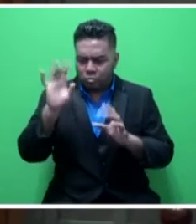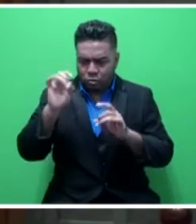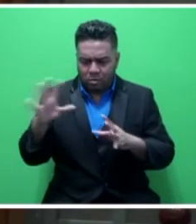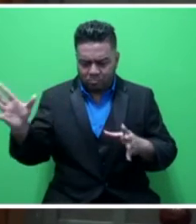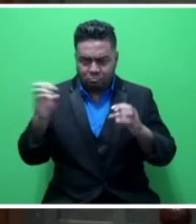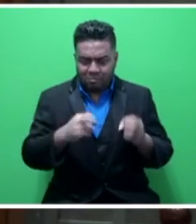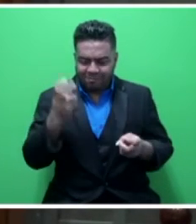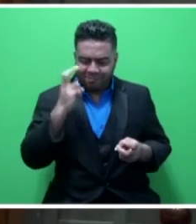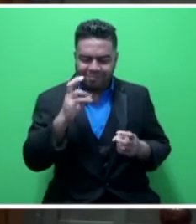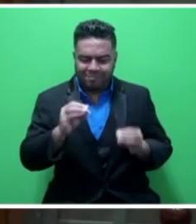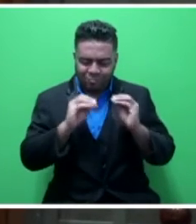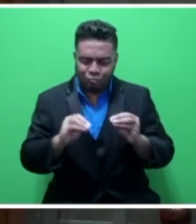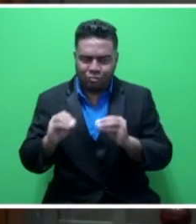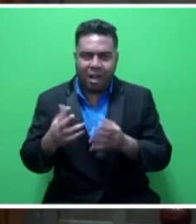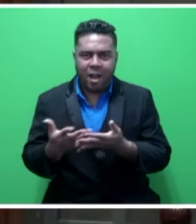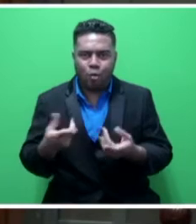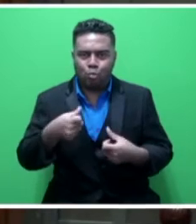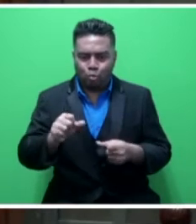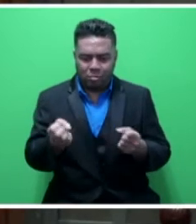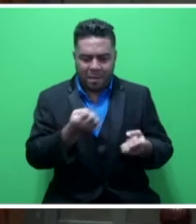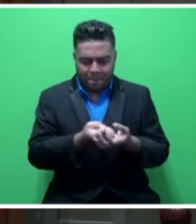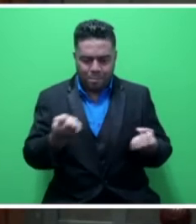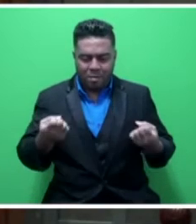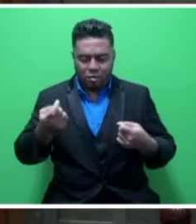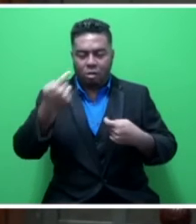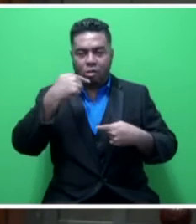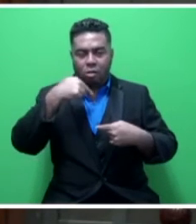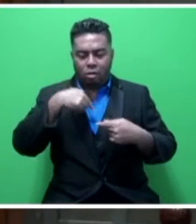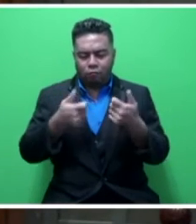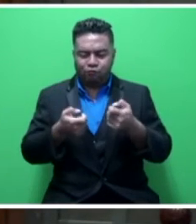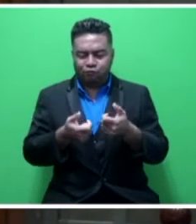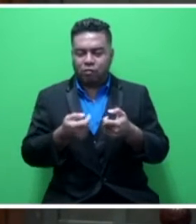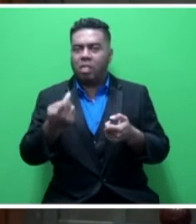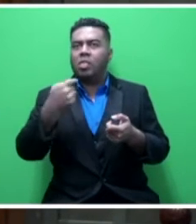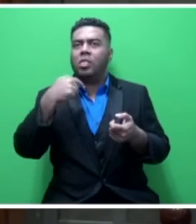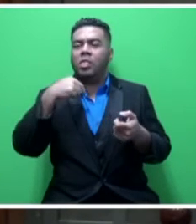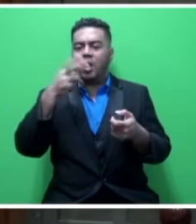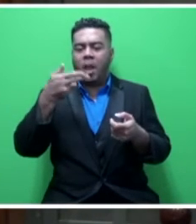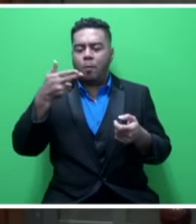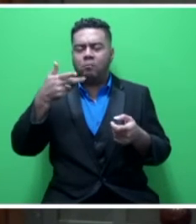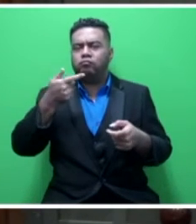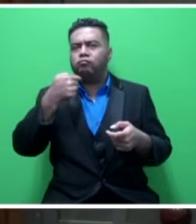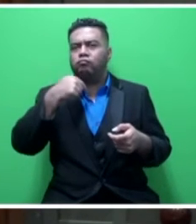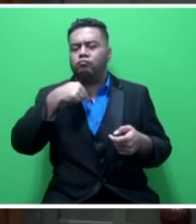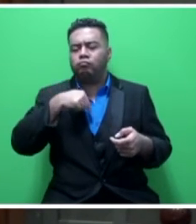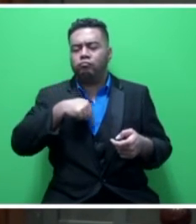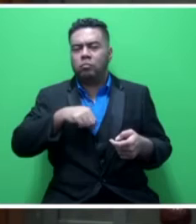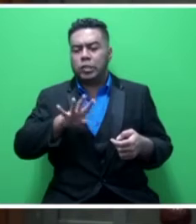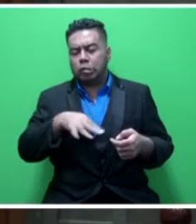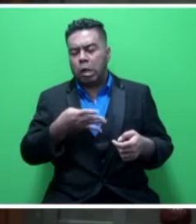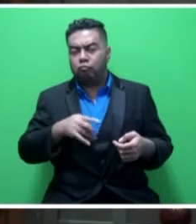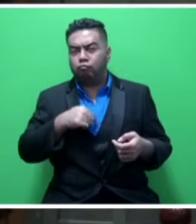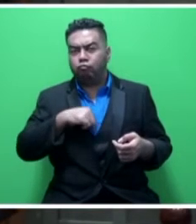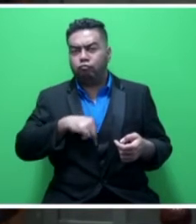the support has come from. Honourable Speaker, they've also gone now into the introduction of the retrospective